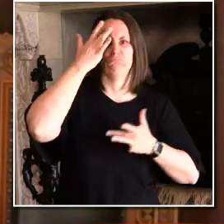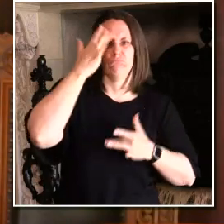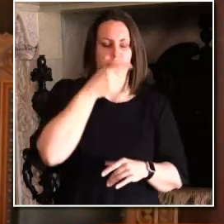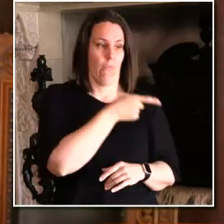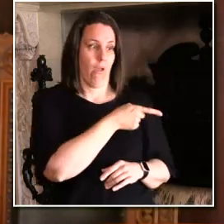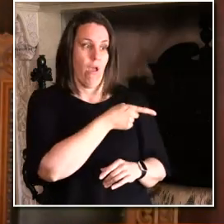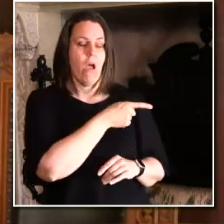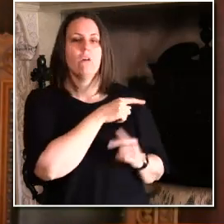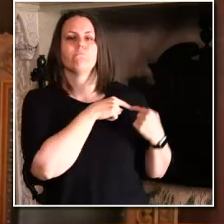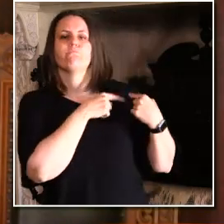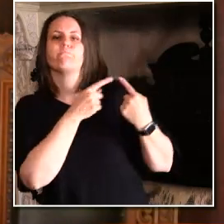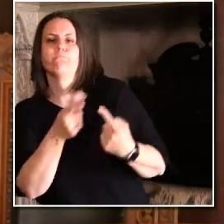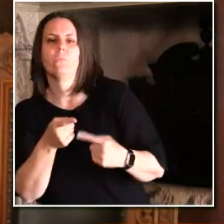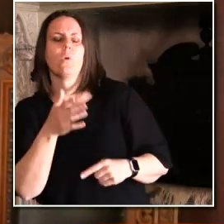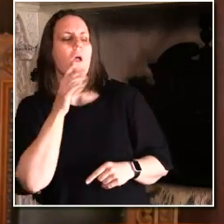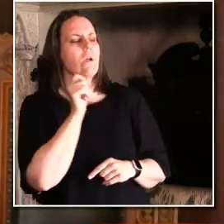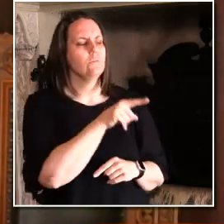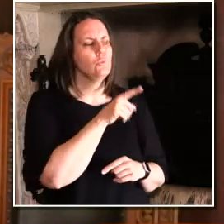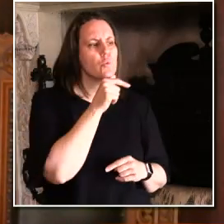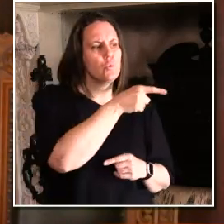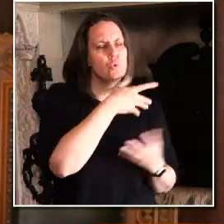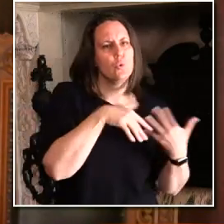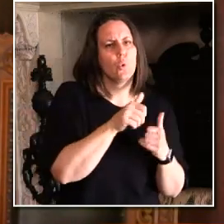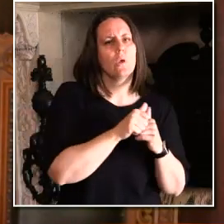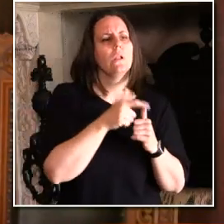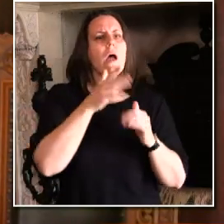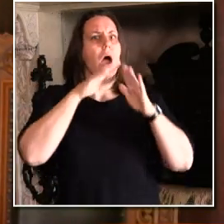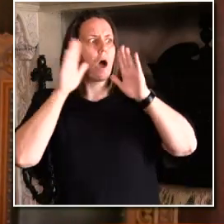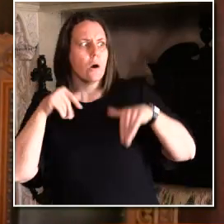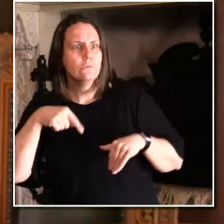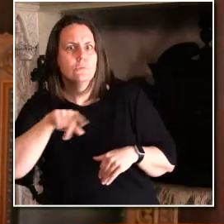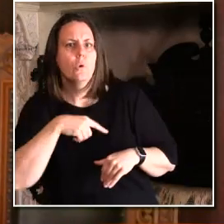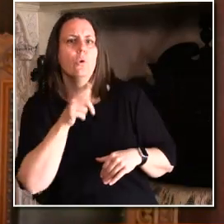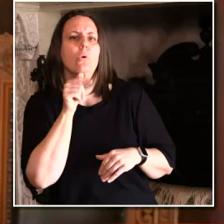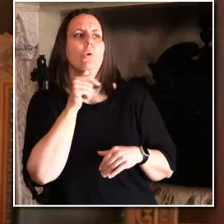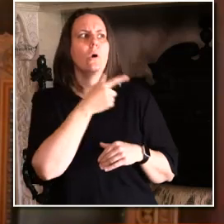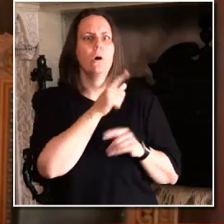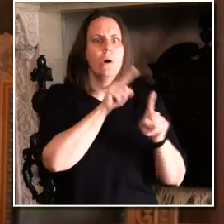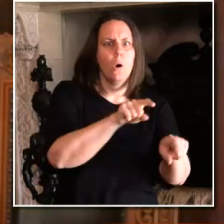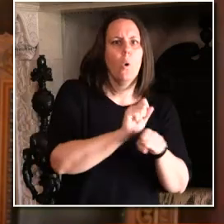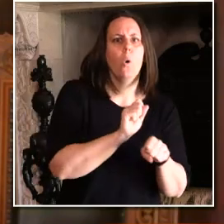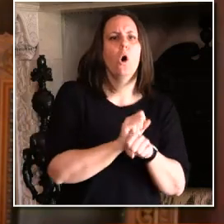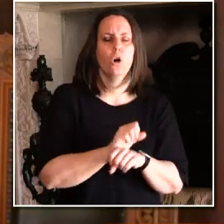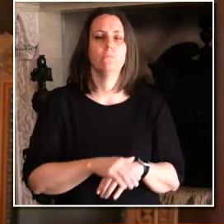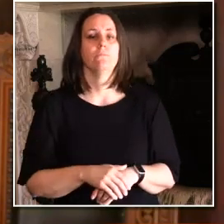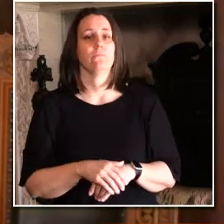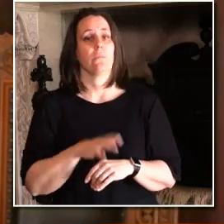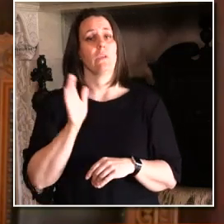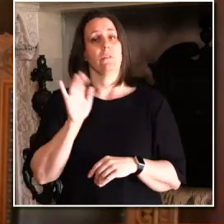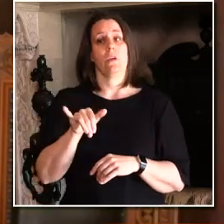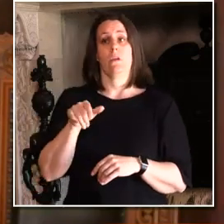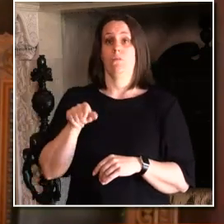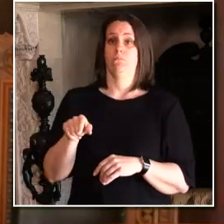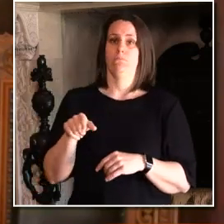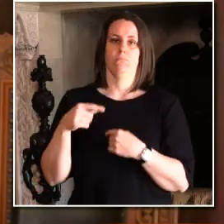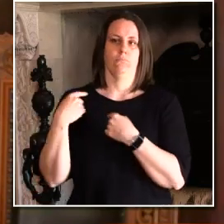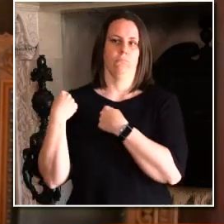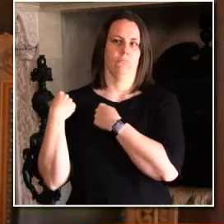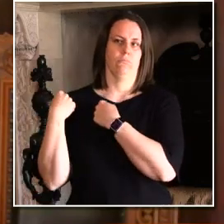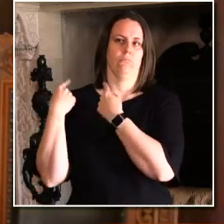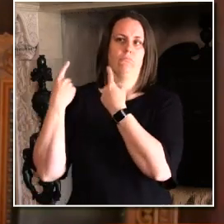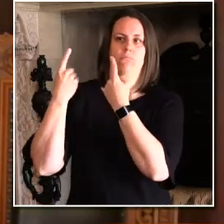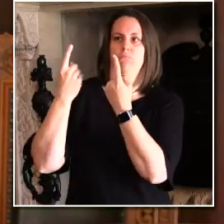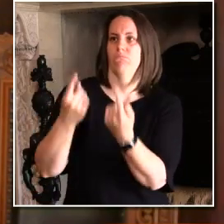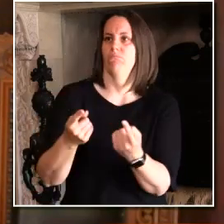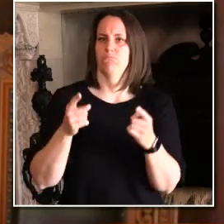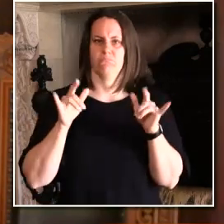all along. The local health departments have been doing this all along, really, since case number 1 in Wisconsin. And so what we do then is